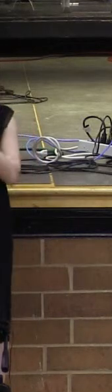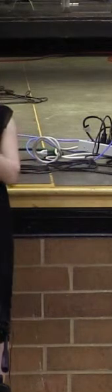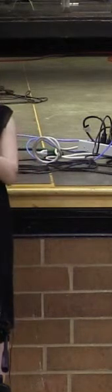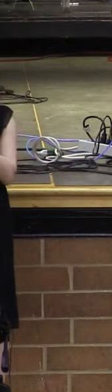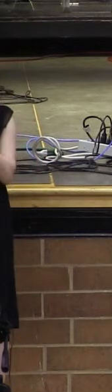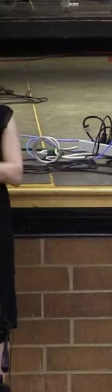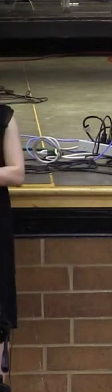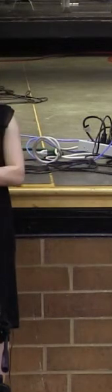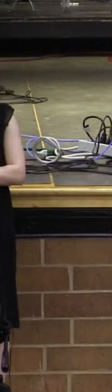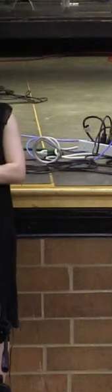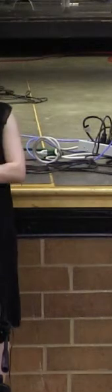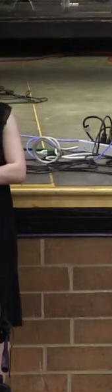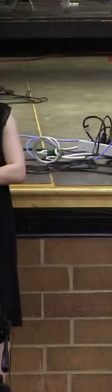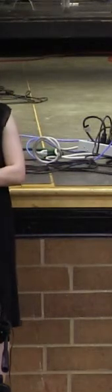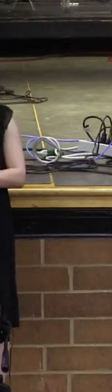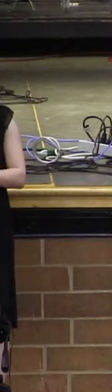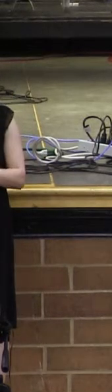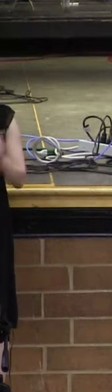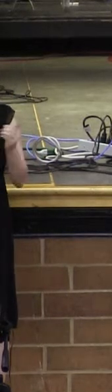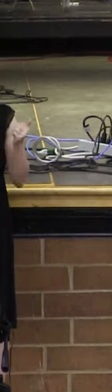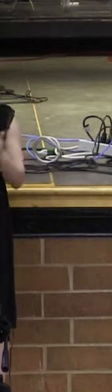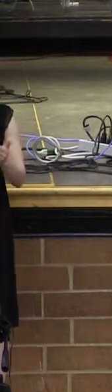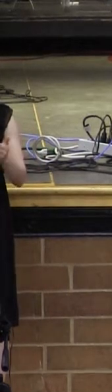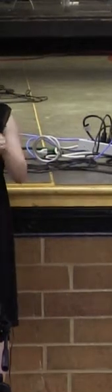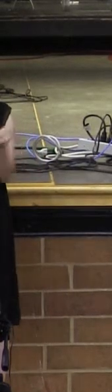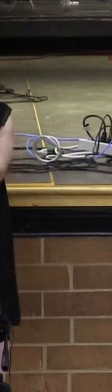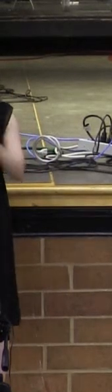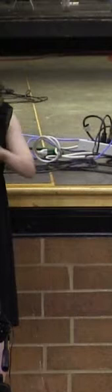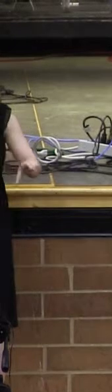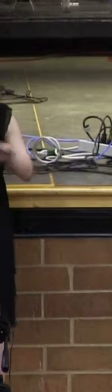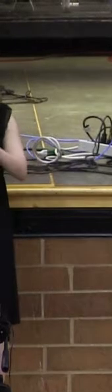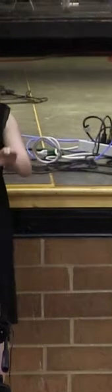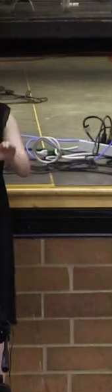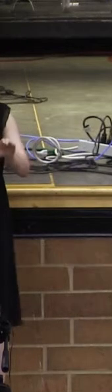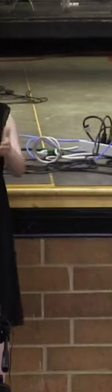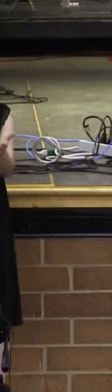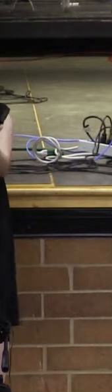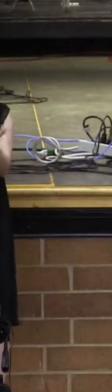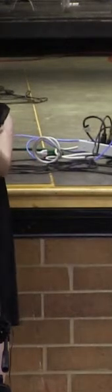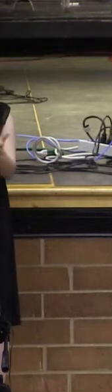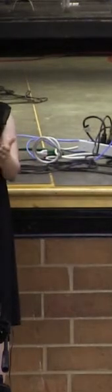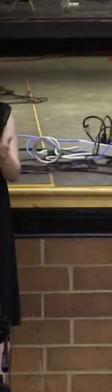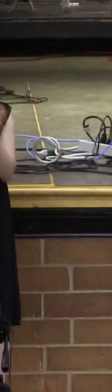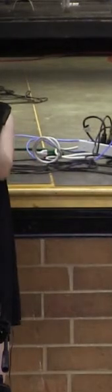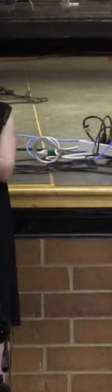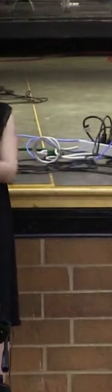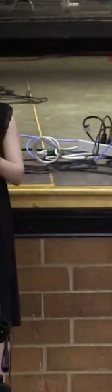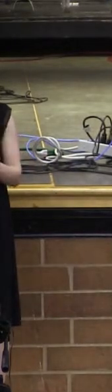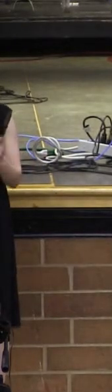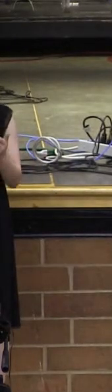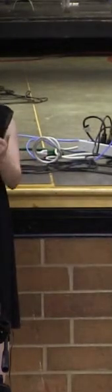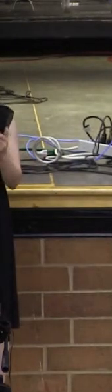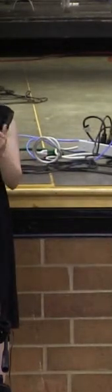and perseverance and I know that your Deeds of late are greater than at first Hallelujah Jesus knows are Deeds let me tell